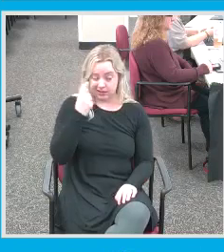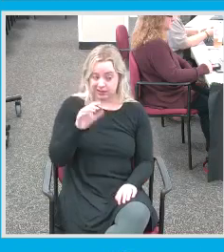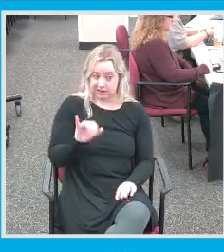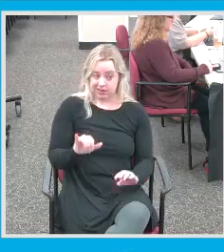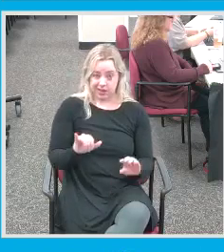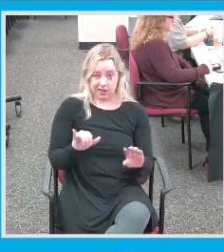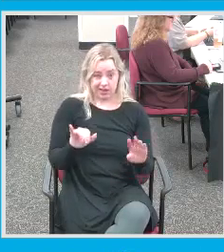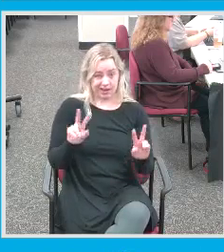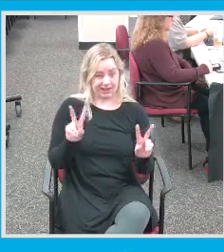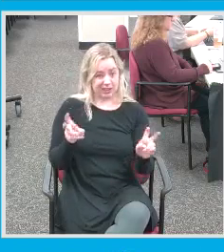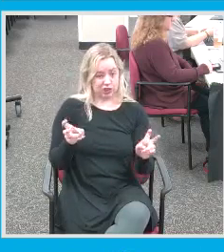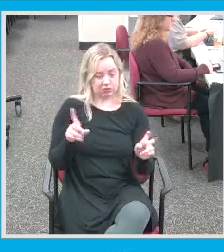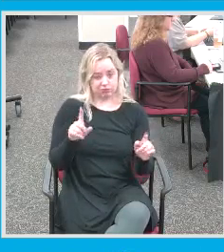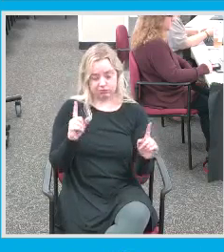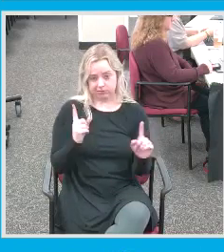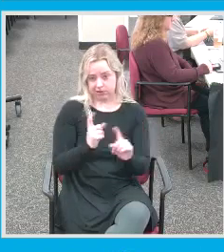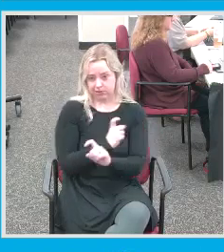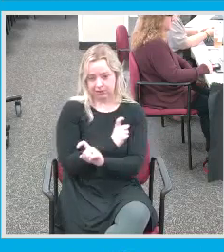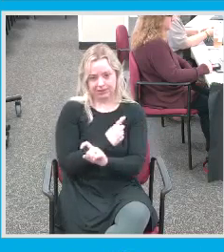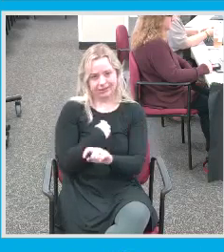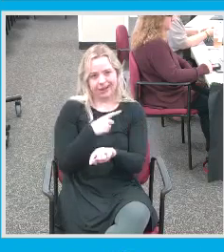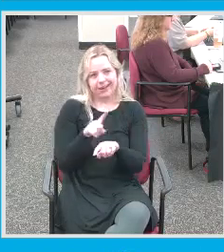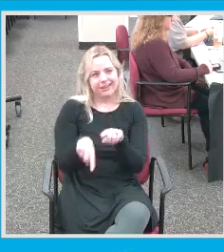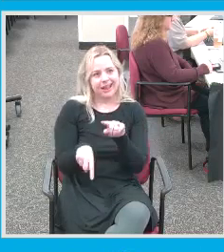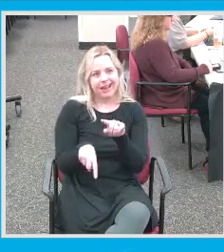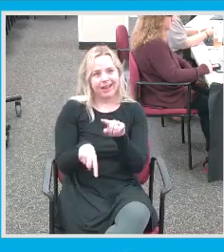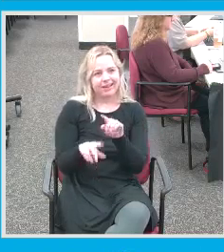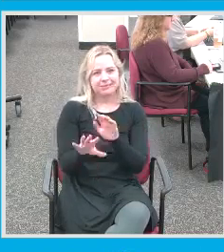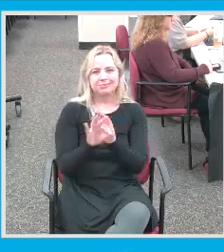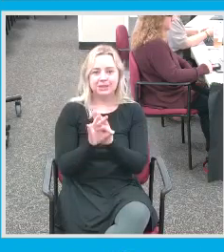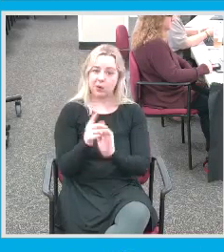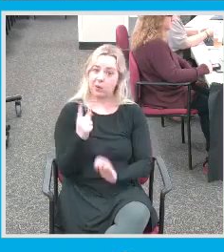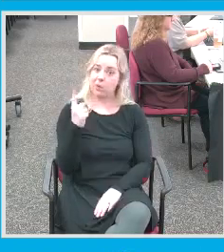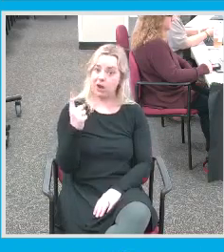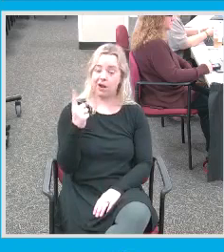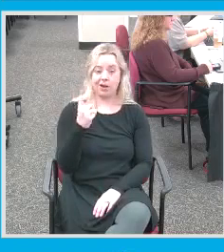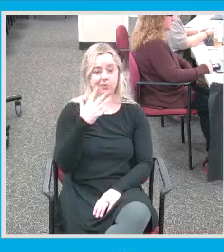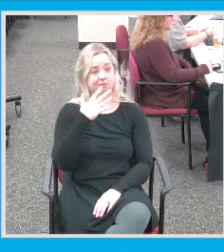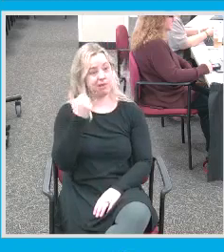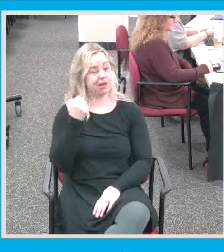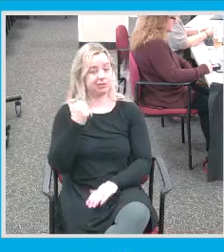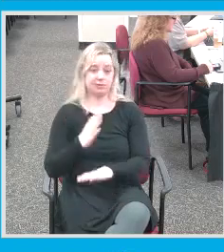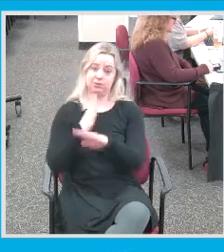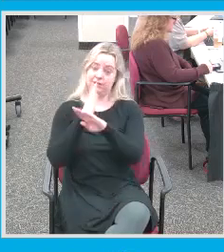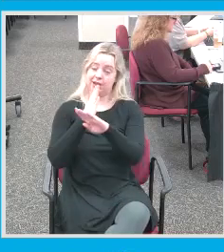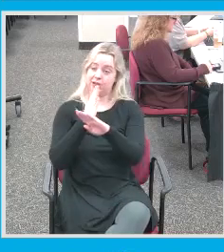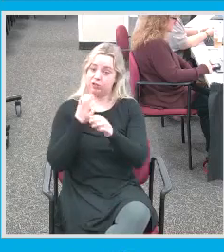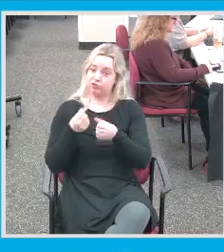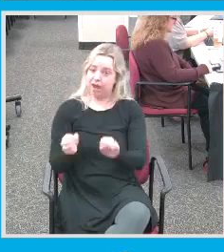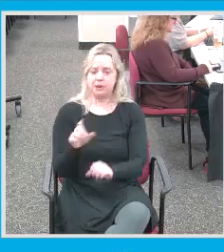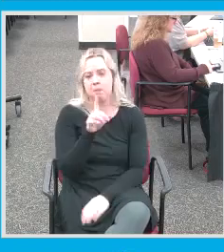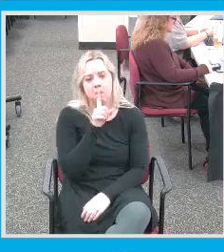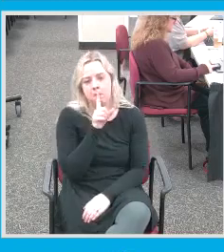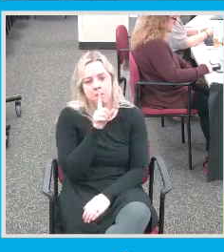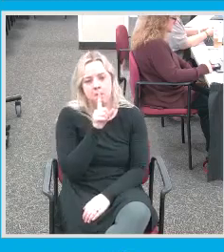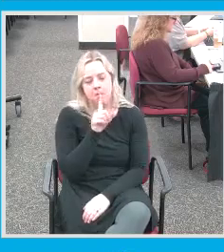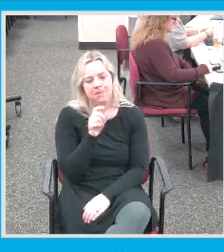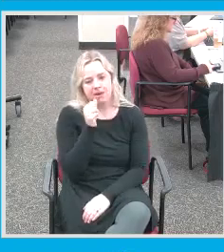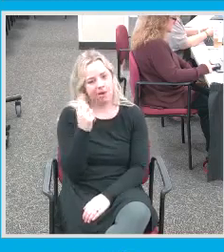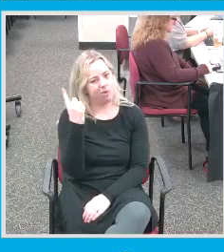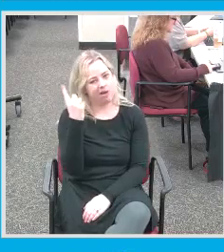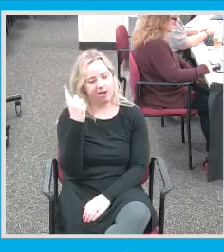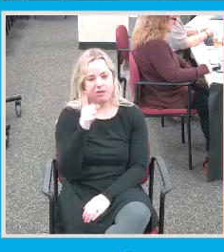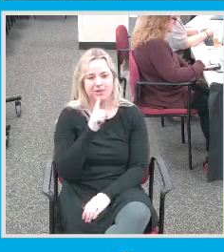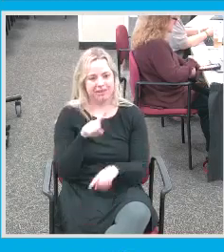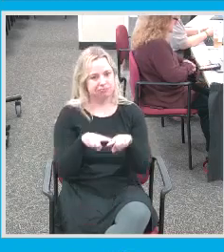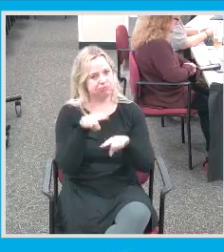I don't know if I could identify the most helpful or successful strategy, but really it's peppering these strategies throughout our community. And